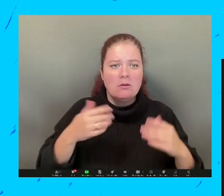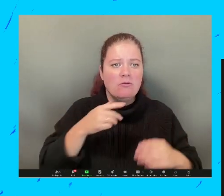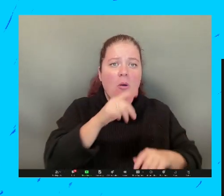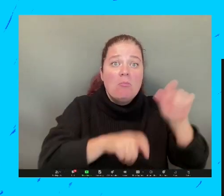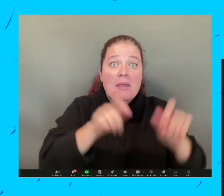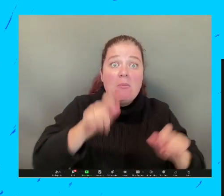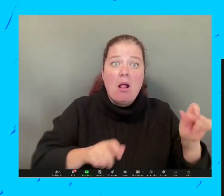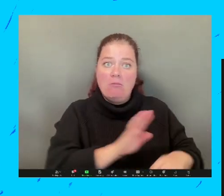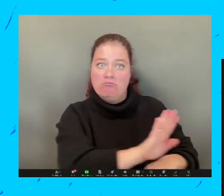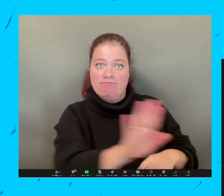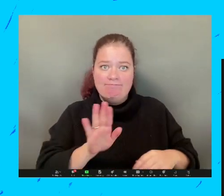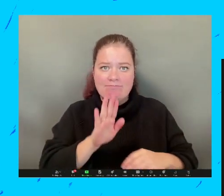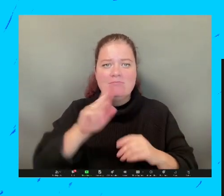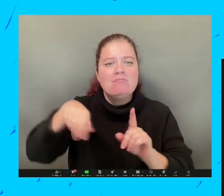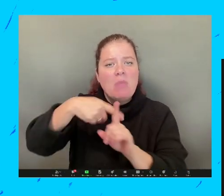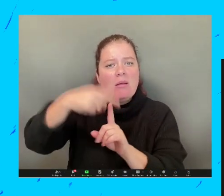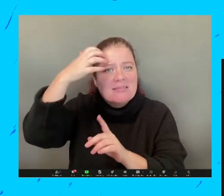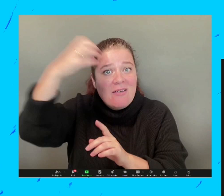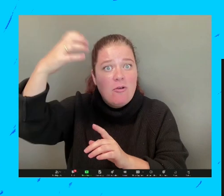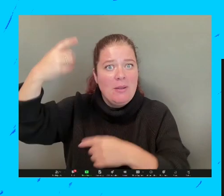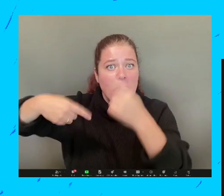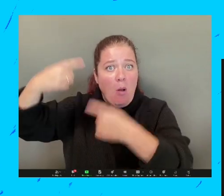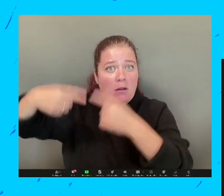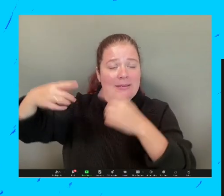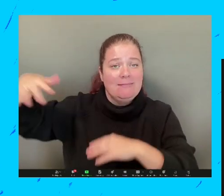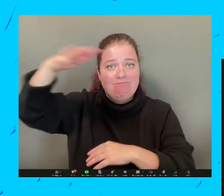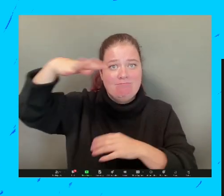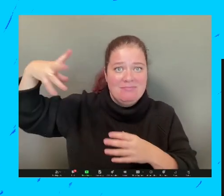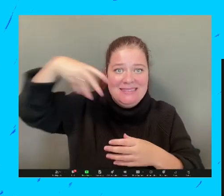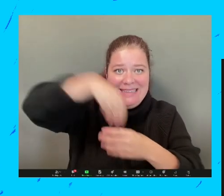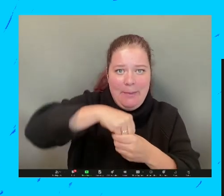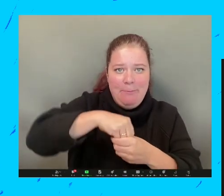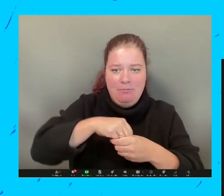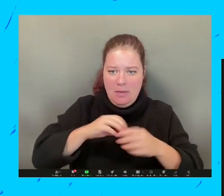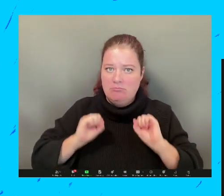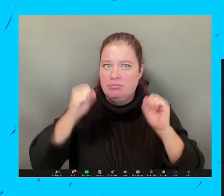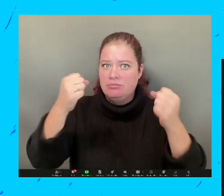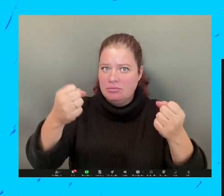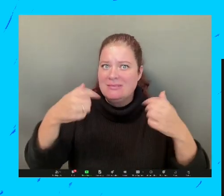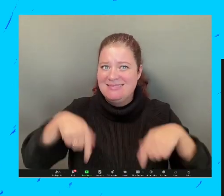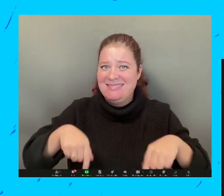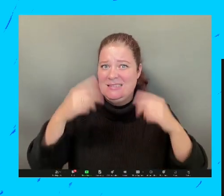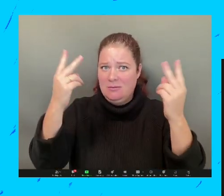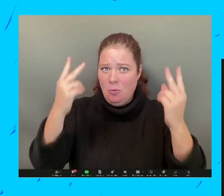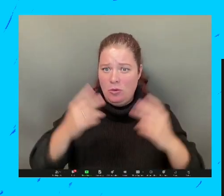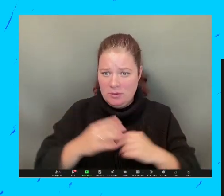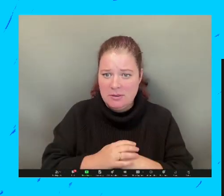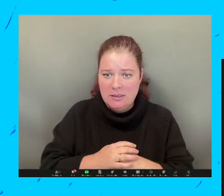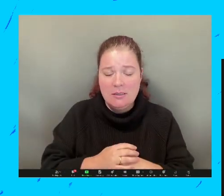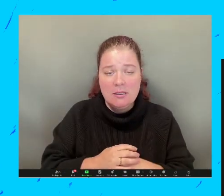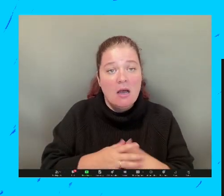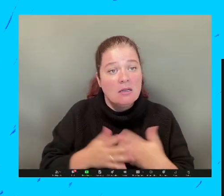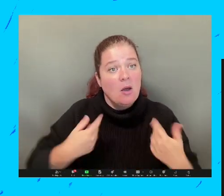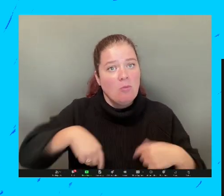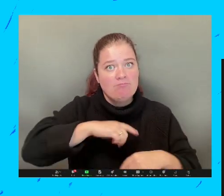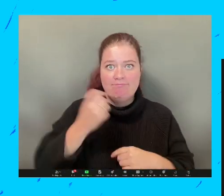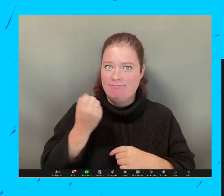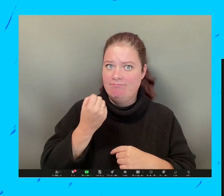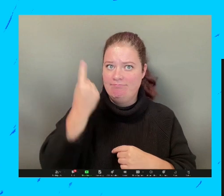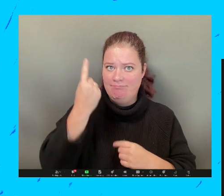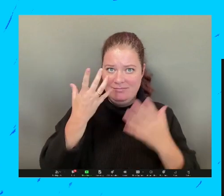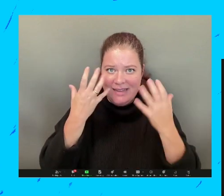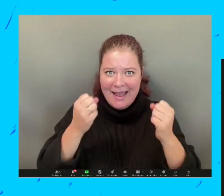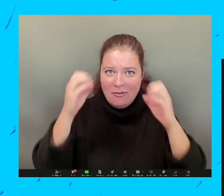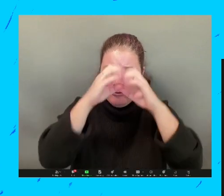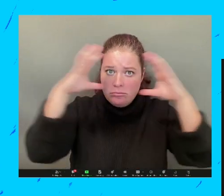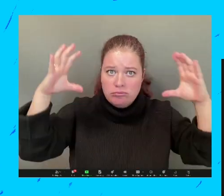everyone together and understand that the needs of adolescents are not the same everywhere. So the comprehensive sexuality